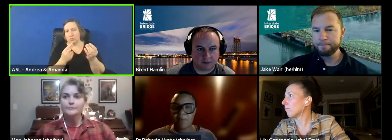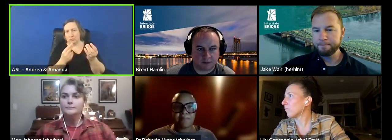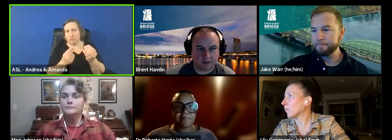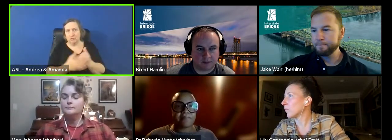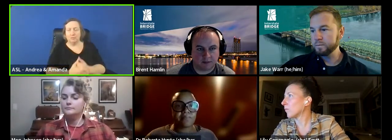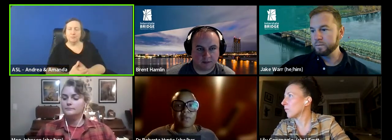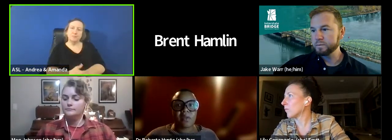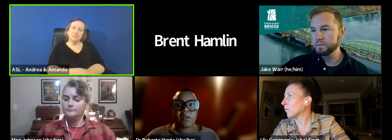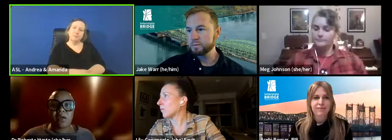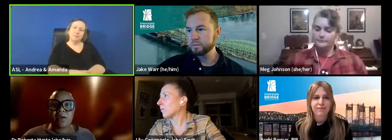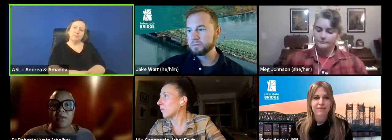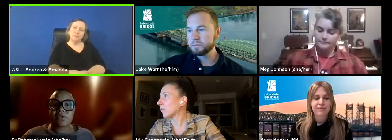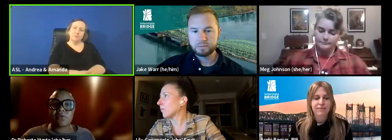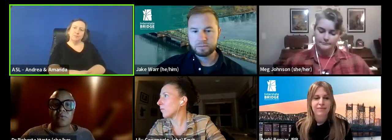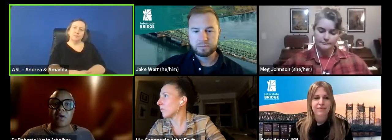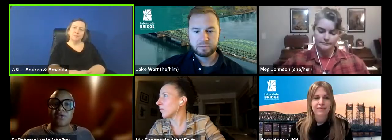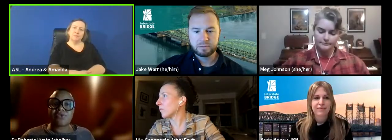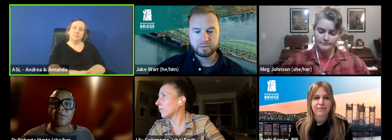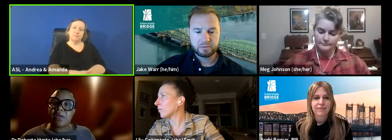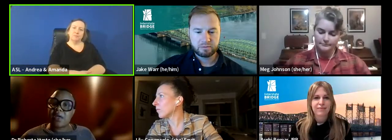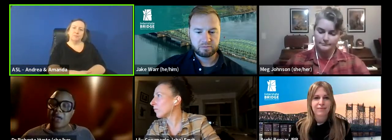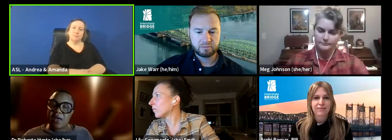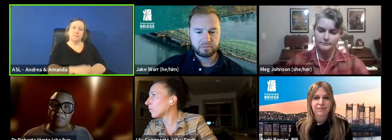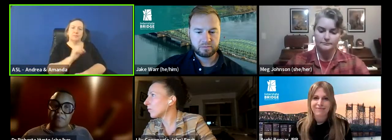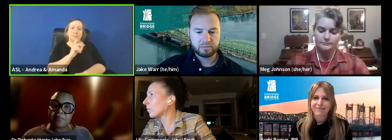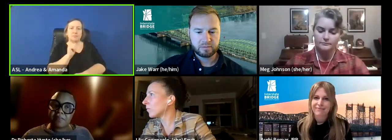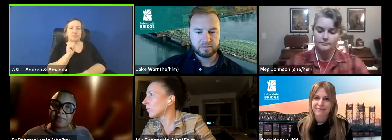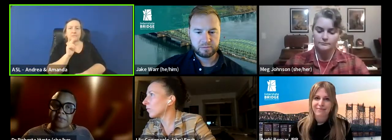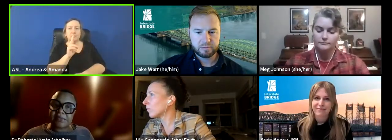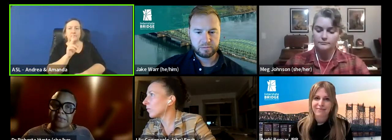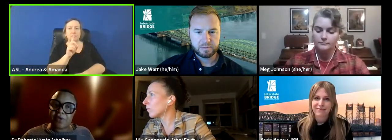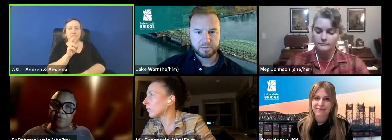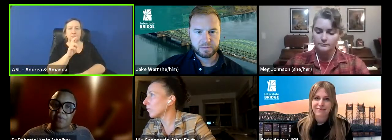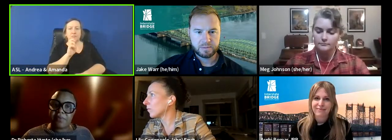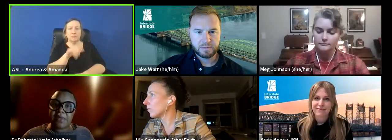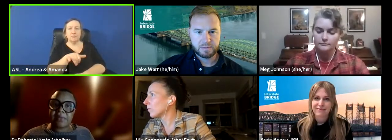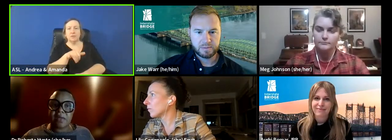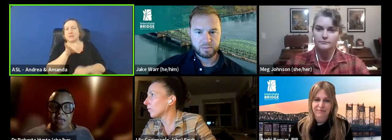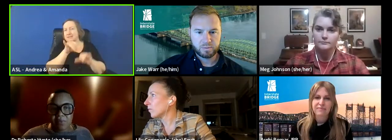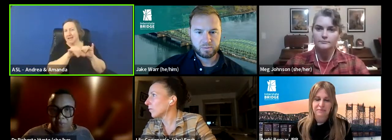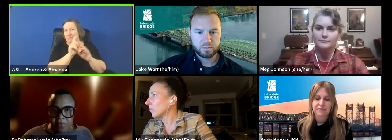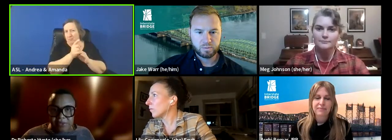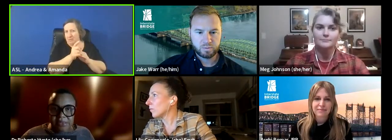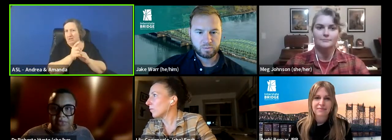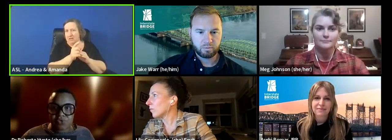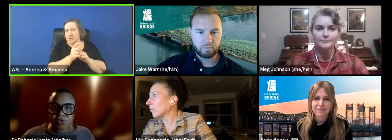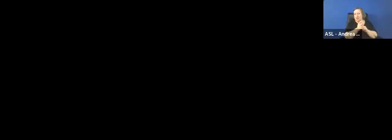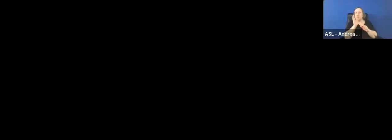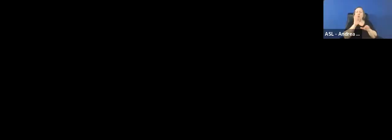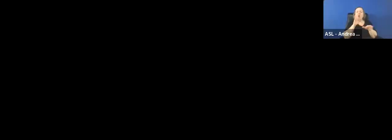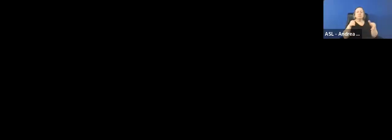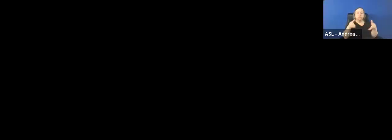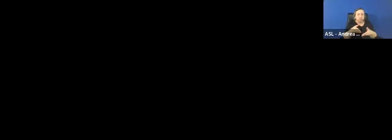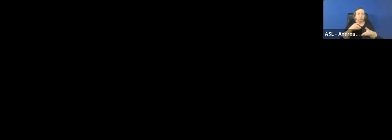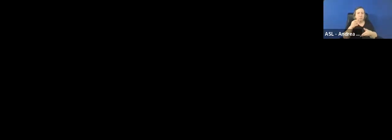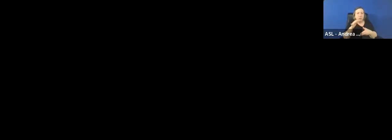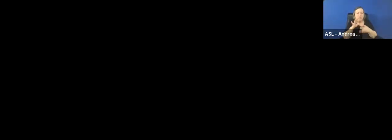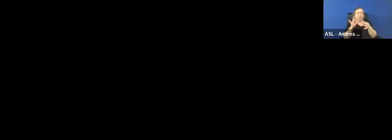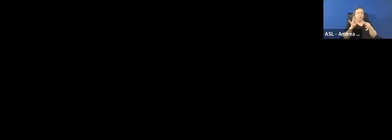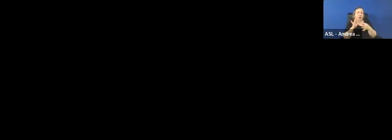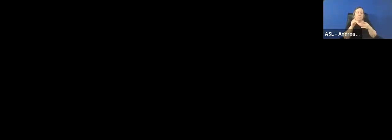Okay. All right, so Audrey, stick around for a minute. We're going to introduce public